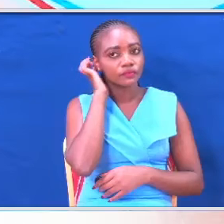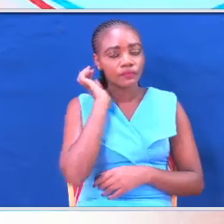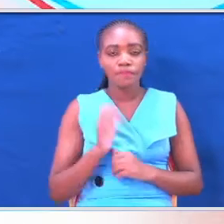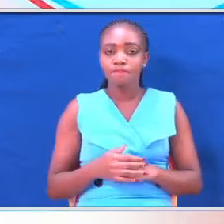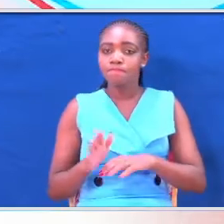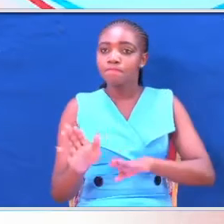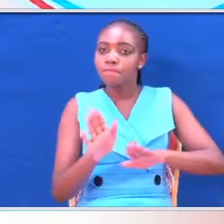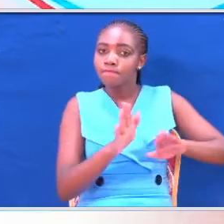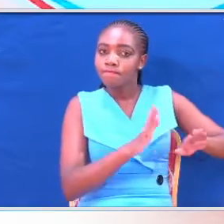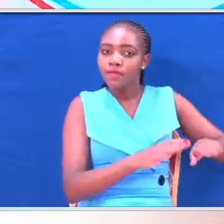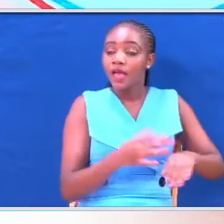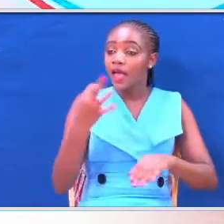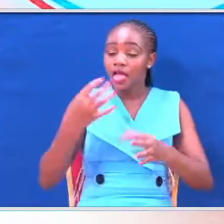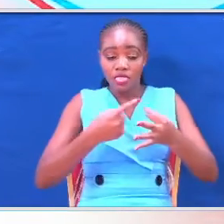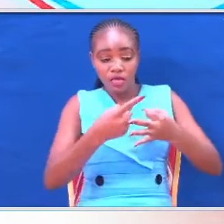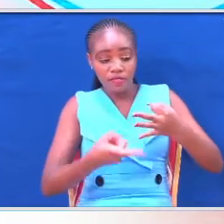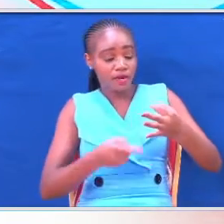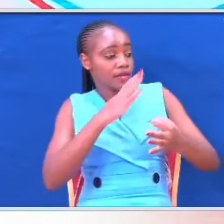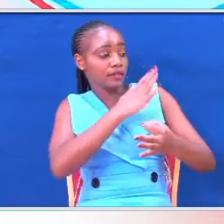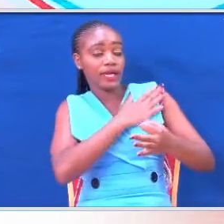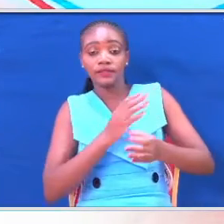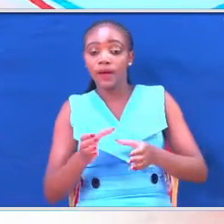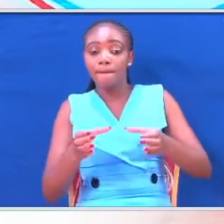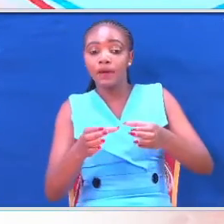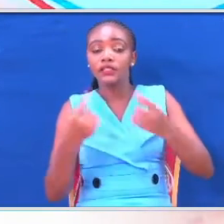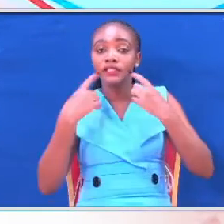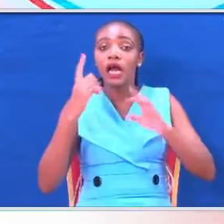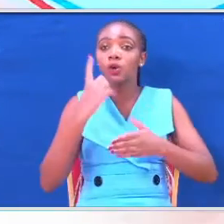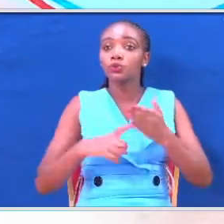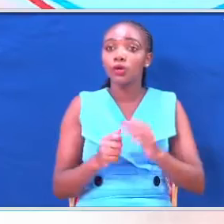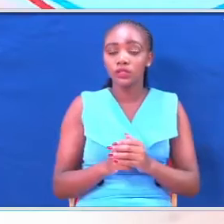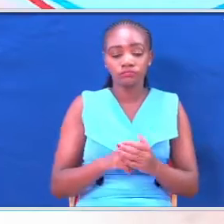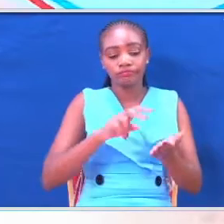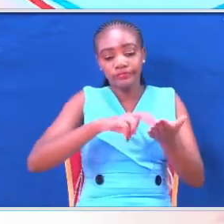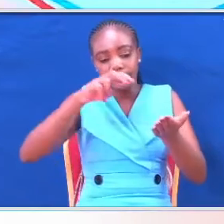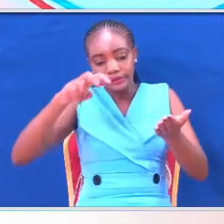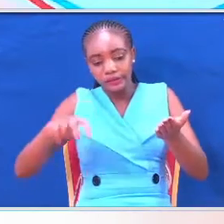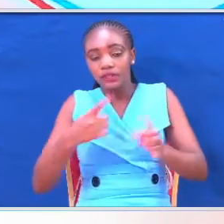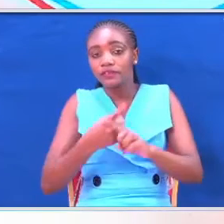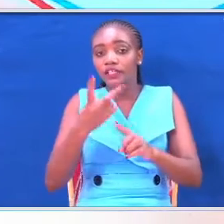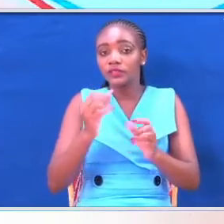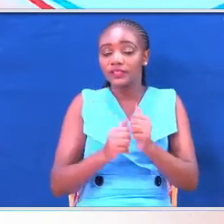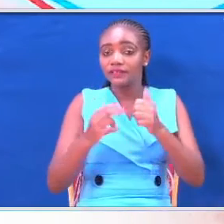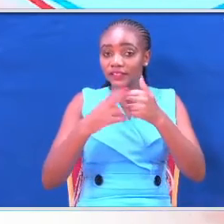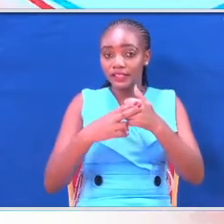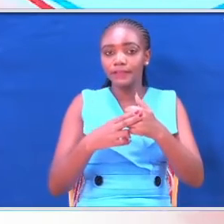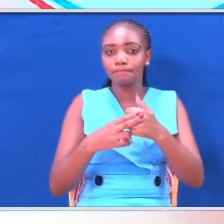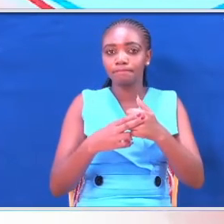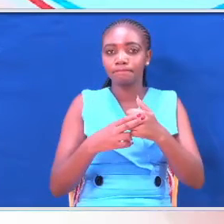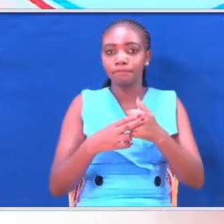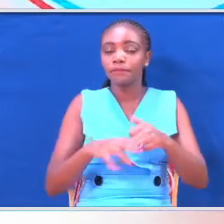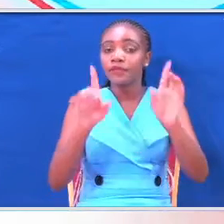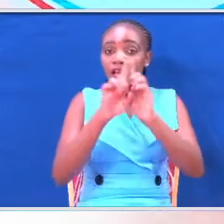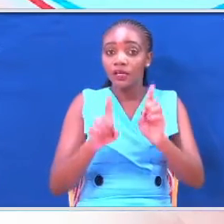And at least three NASA affiliate parties have announced their divorce from the 2017 coalition. But according